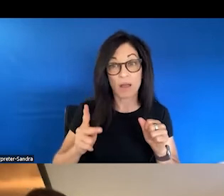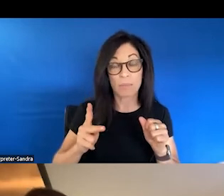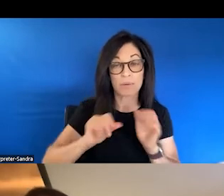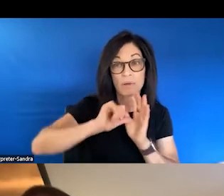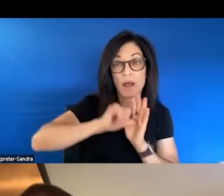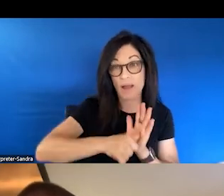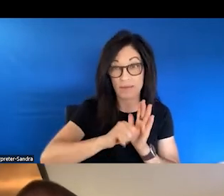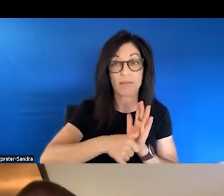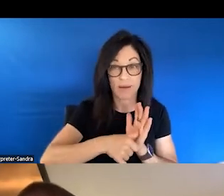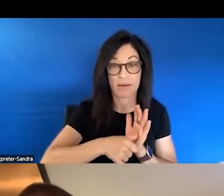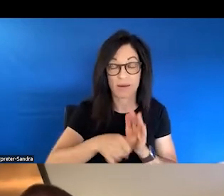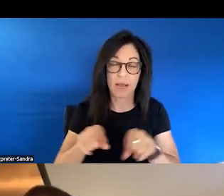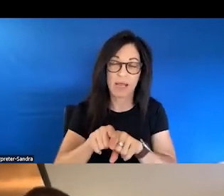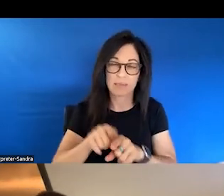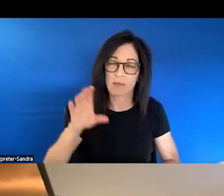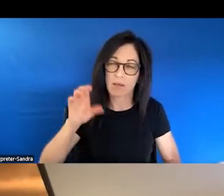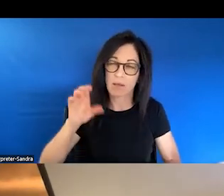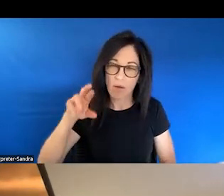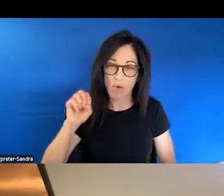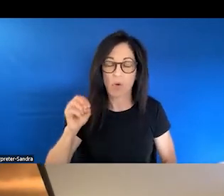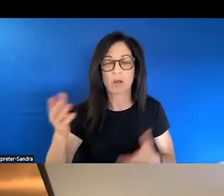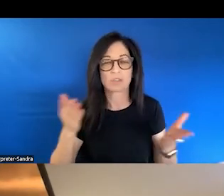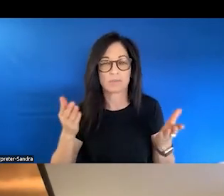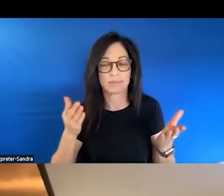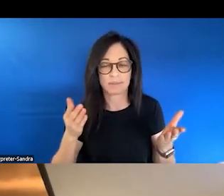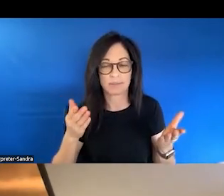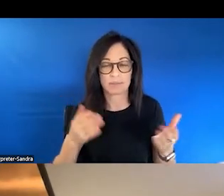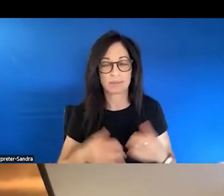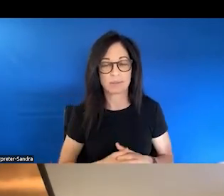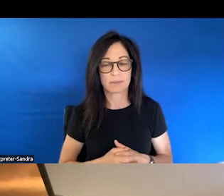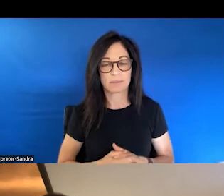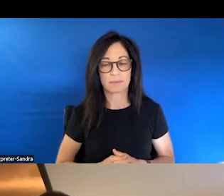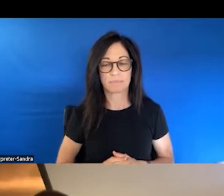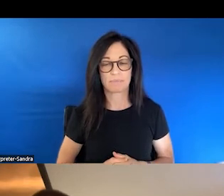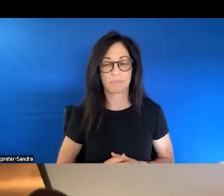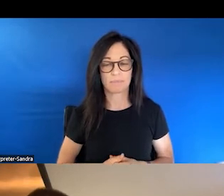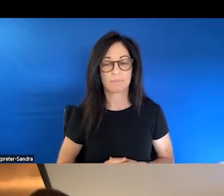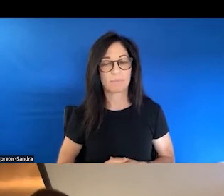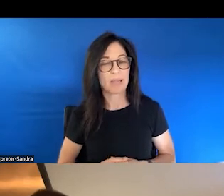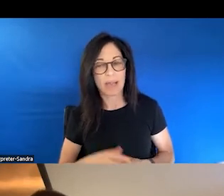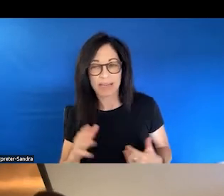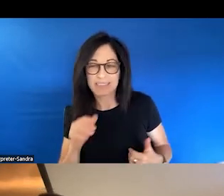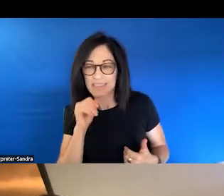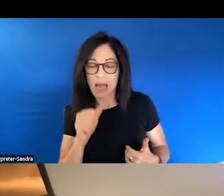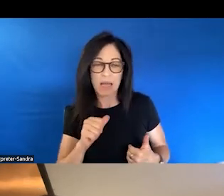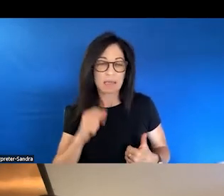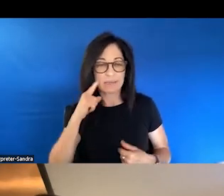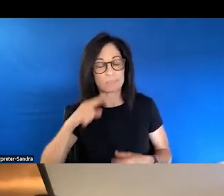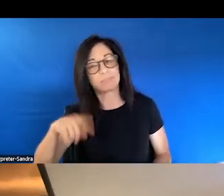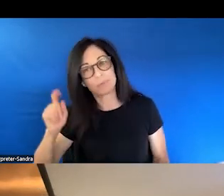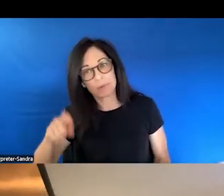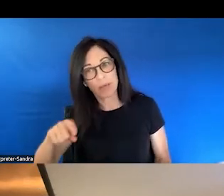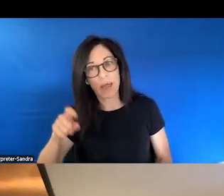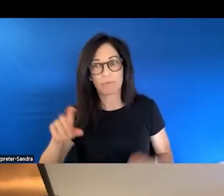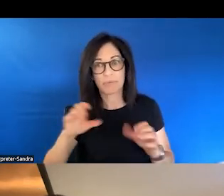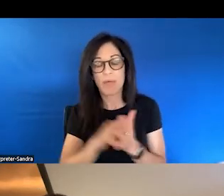highlighted as a core service, as opposed to a necessary evil, if you will. I think